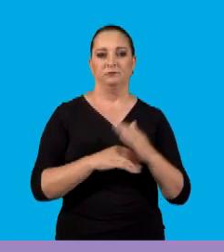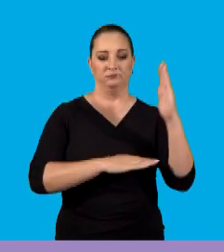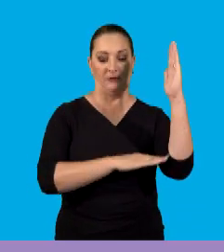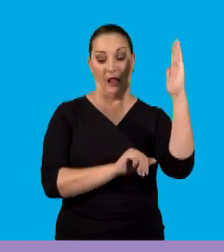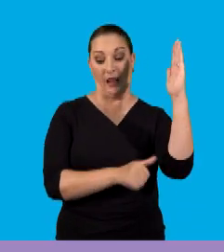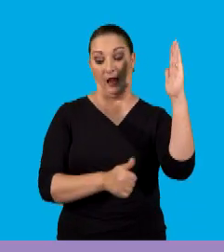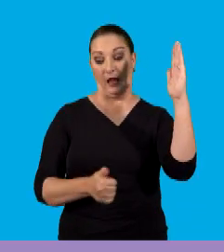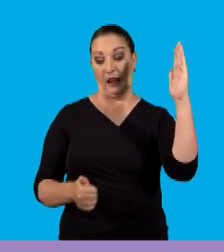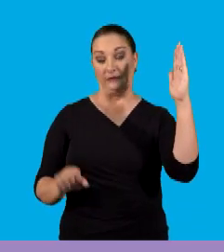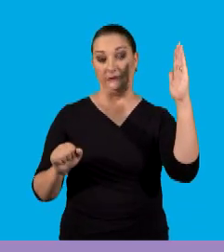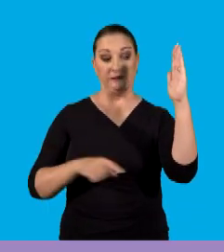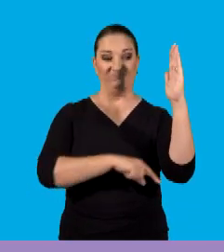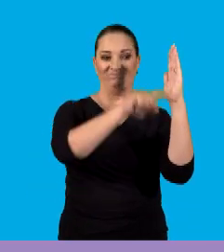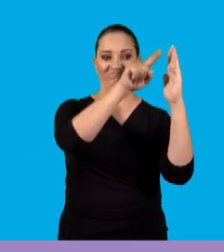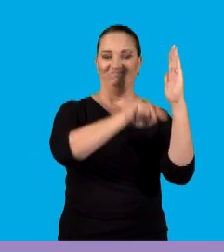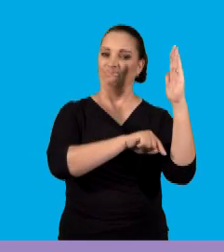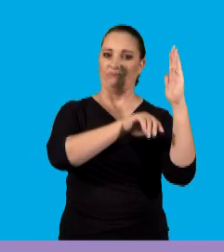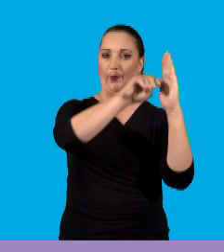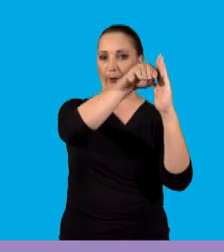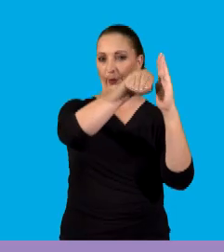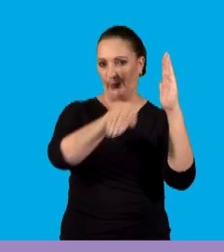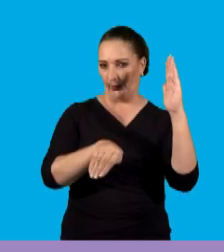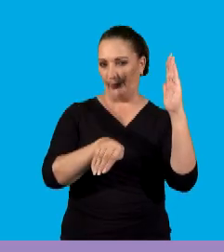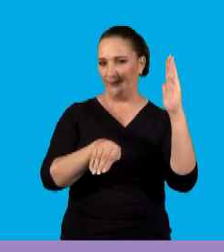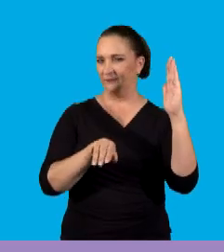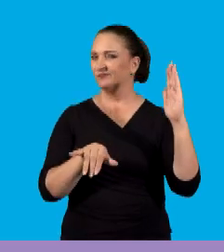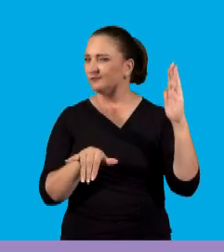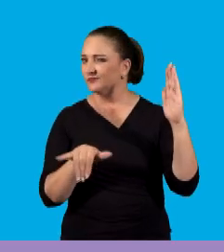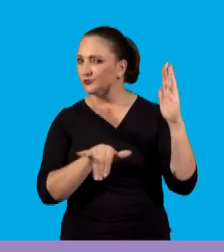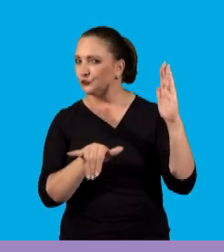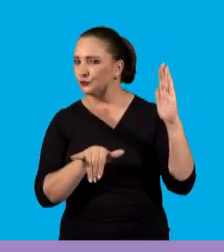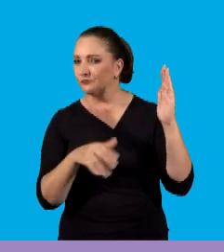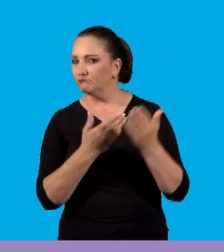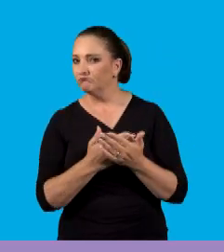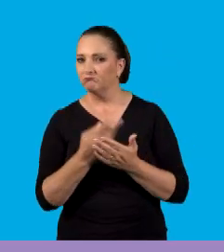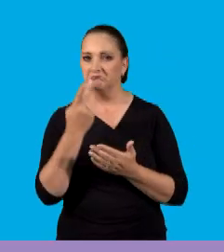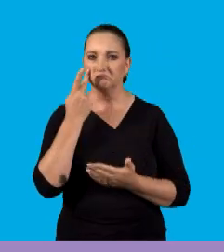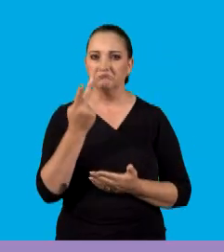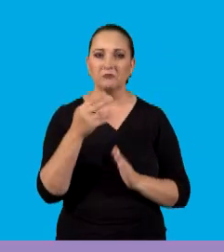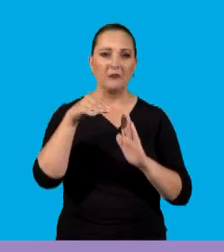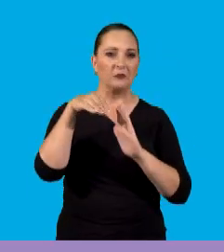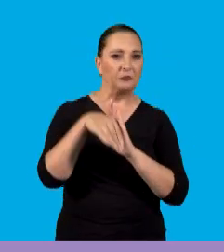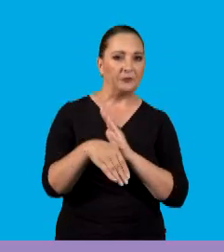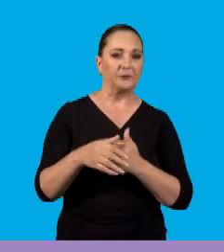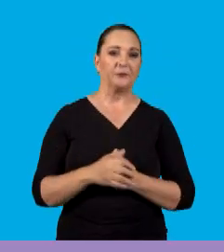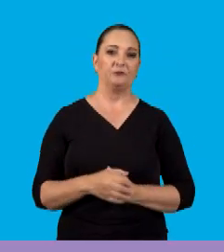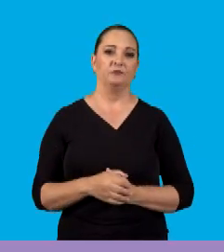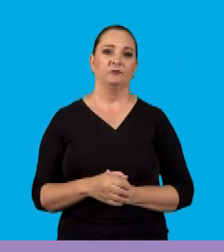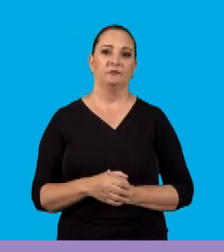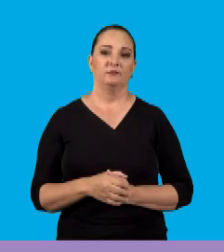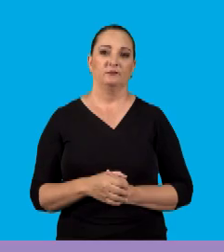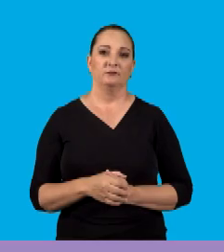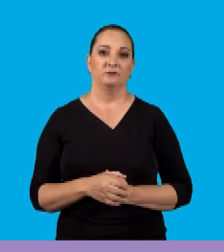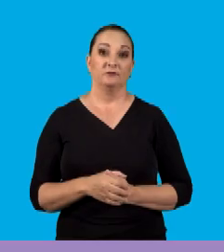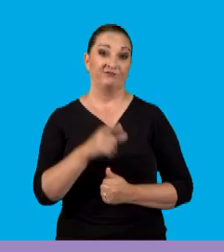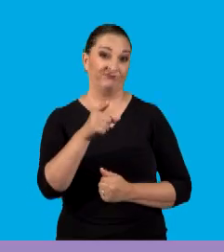values, but our vertical values are going down. Can we see where our values decreased? Well,